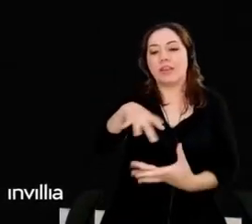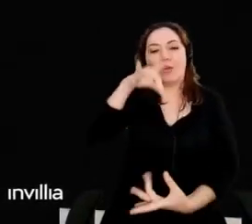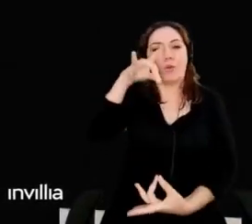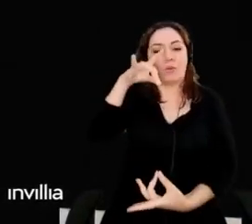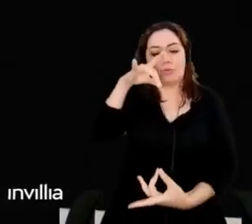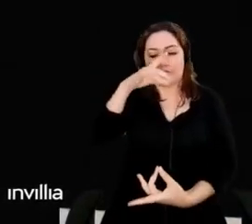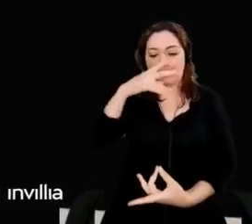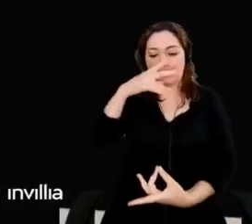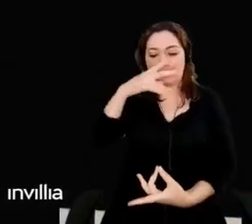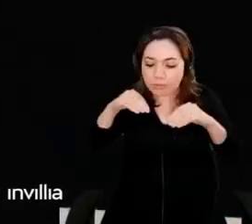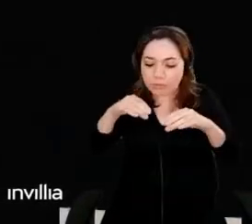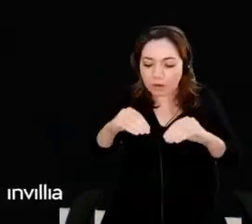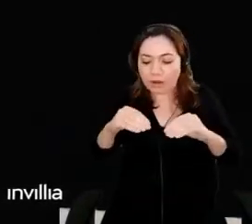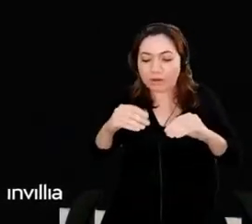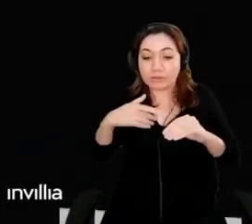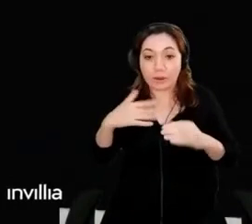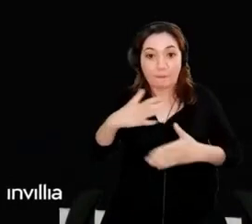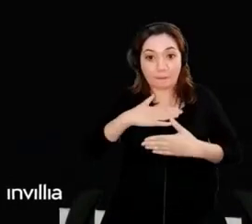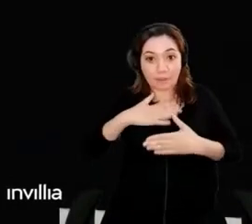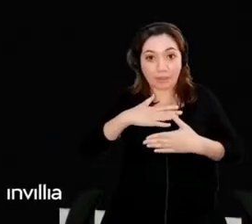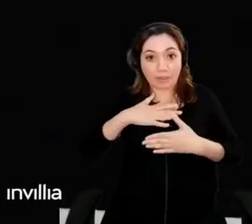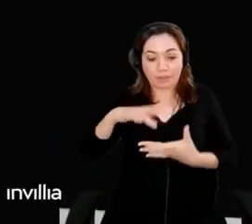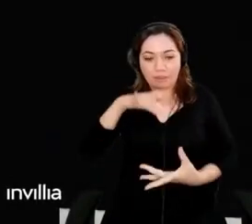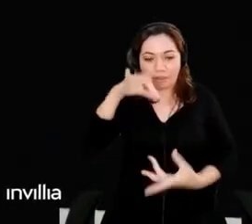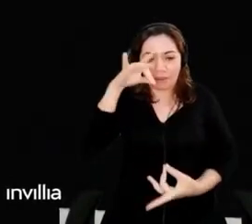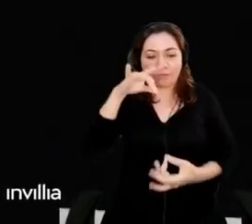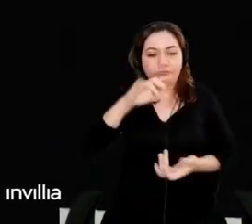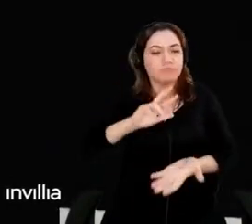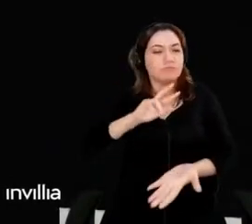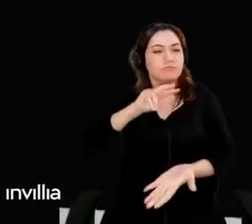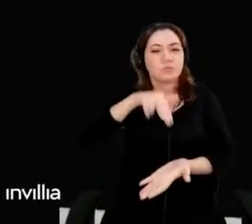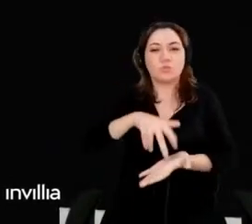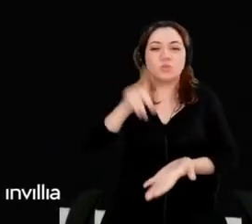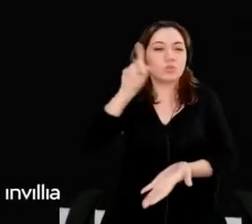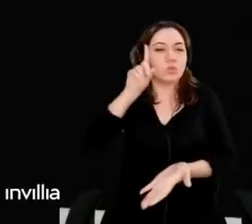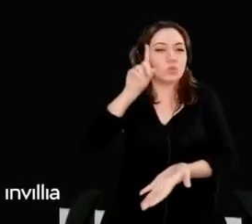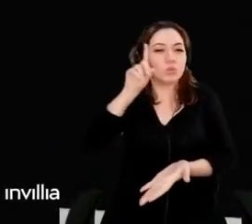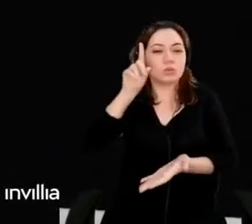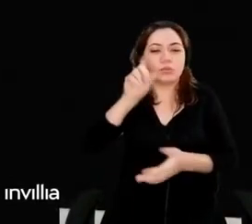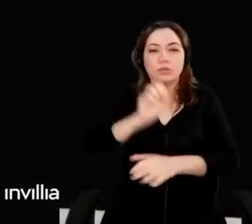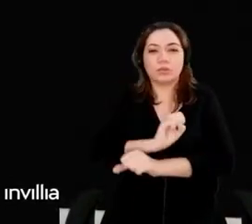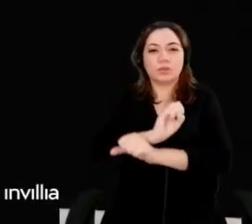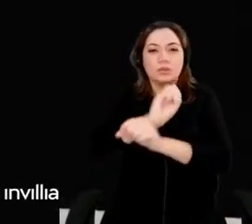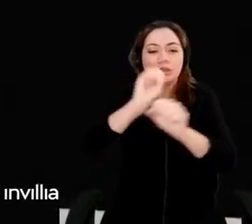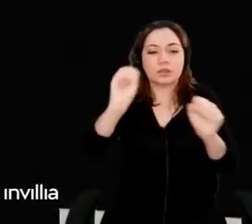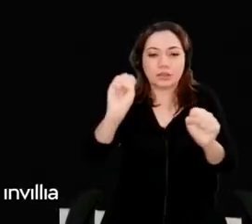you do. Wake up every morning and be excited about what the future brings.